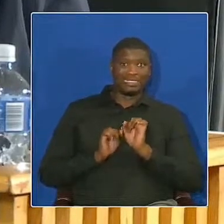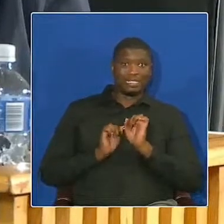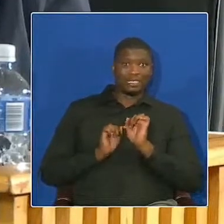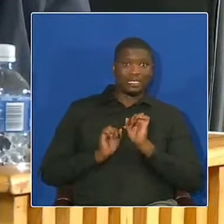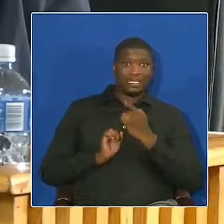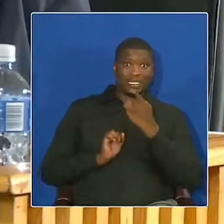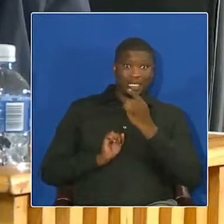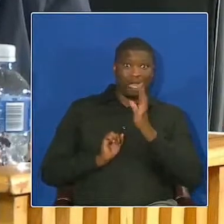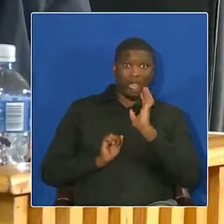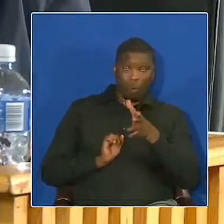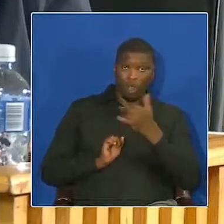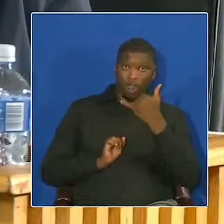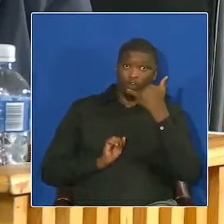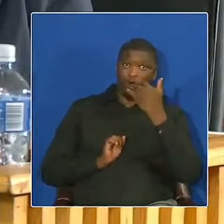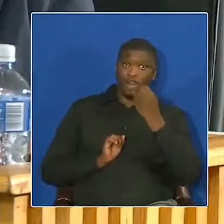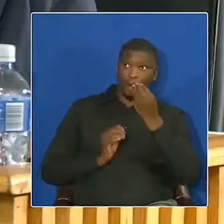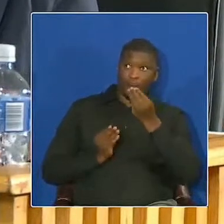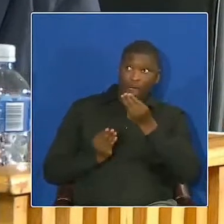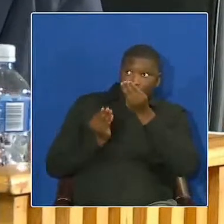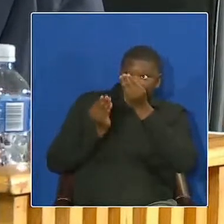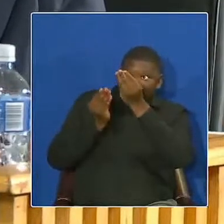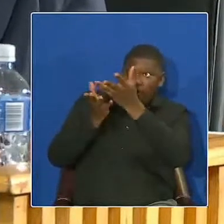your numbers that you meet him.